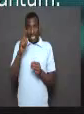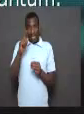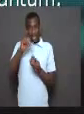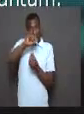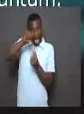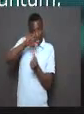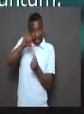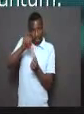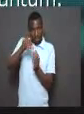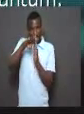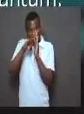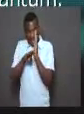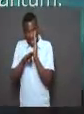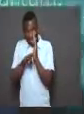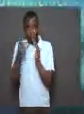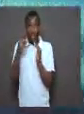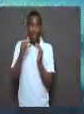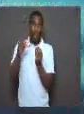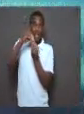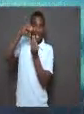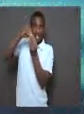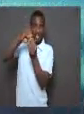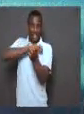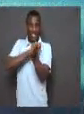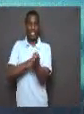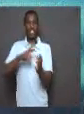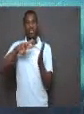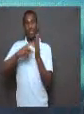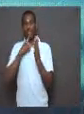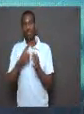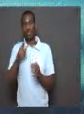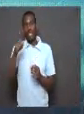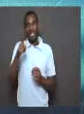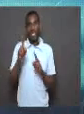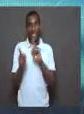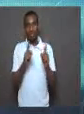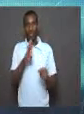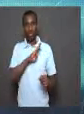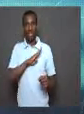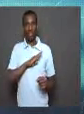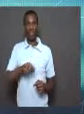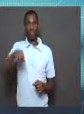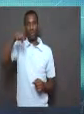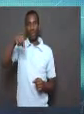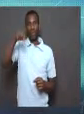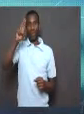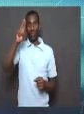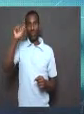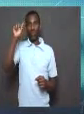decrease its energy. It is the behavior of quanta that is